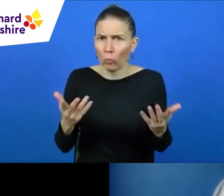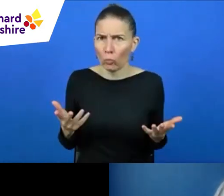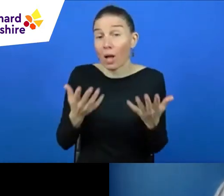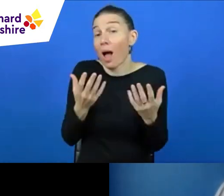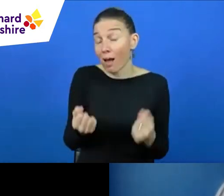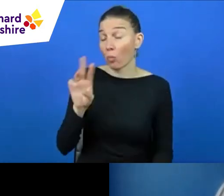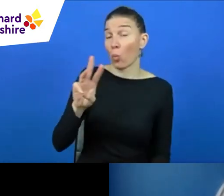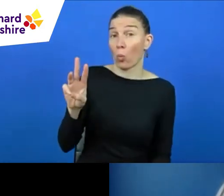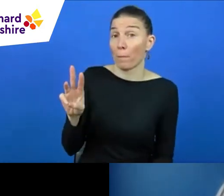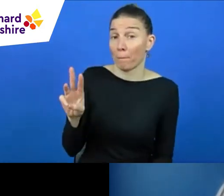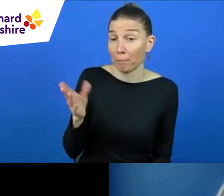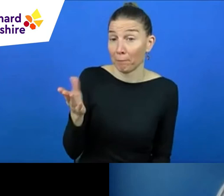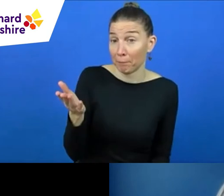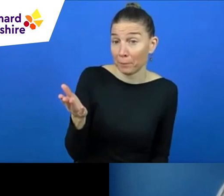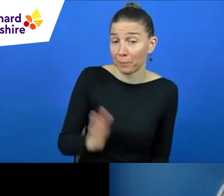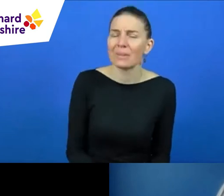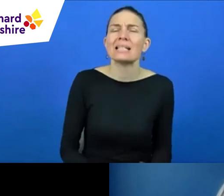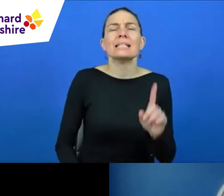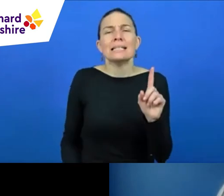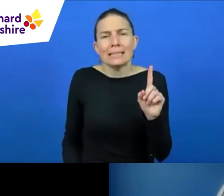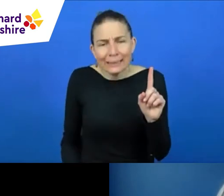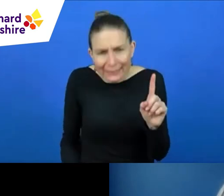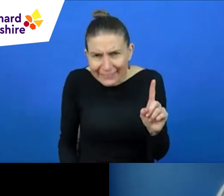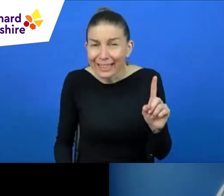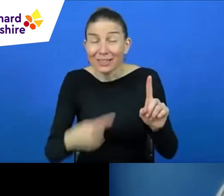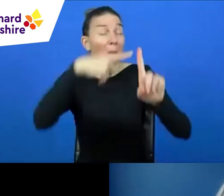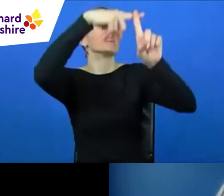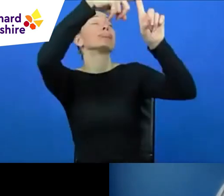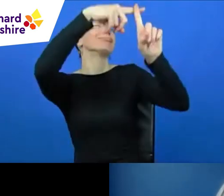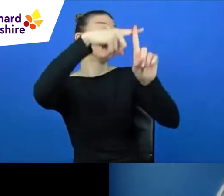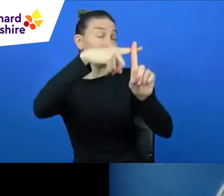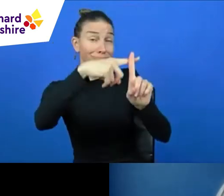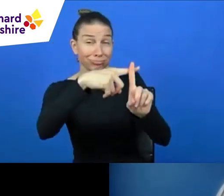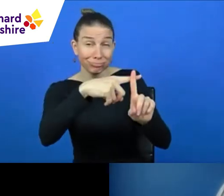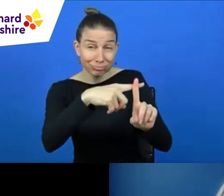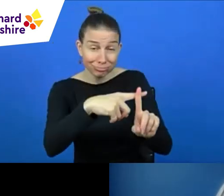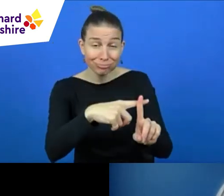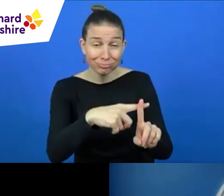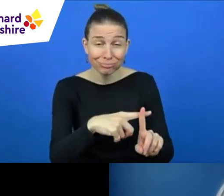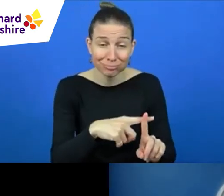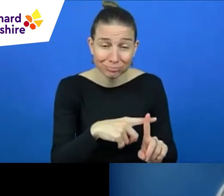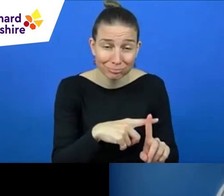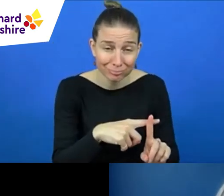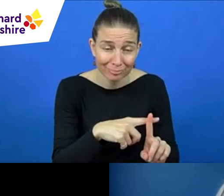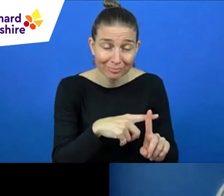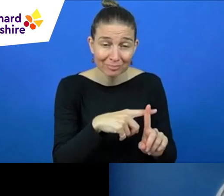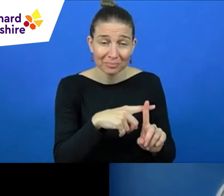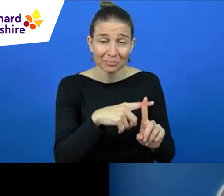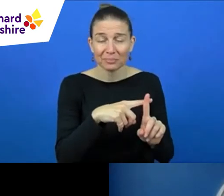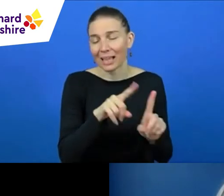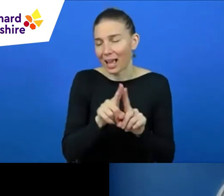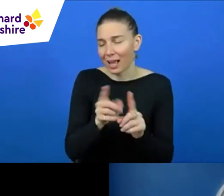that. There's a, having said all of these wonderful things, and of course, those of you who know